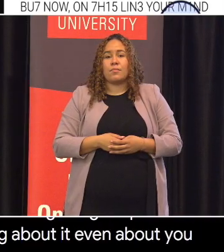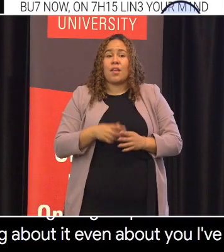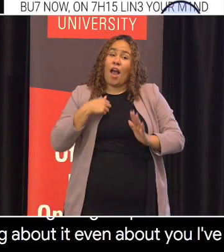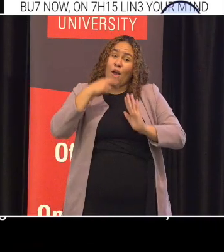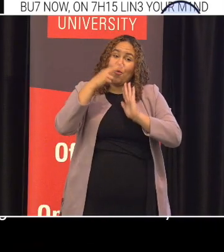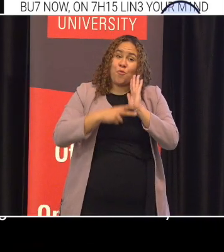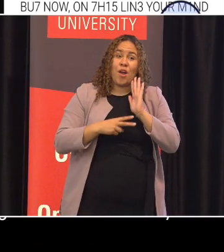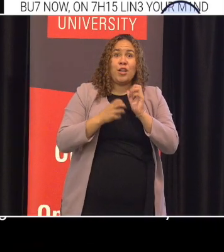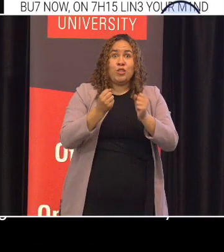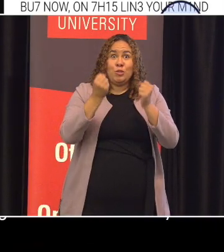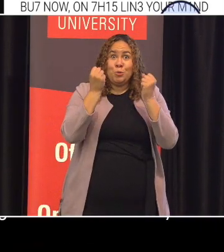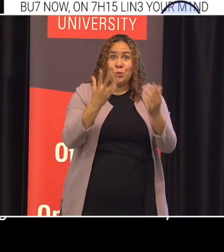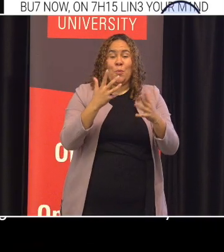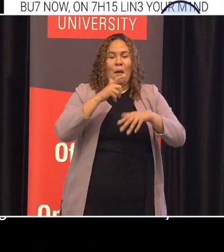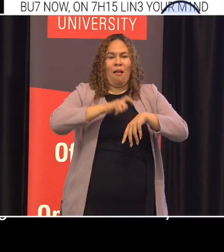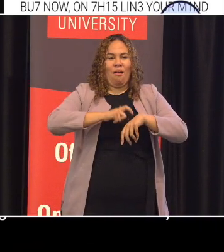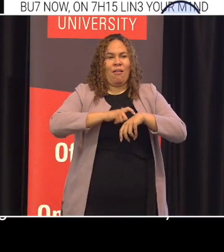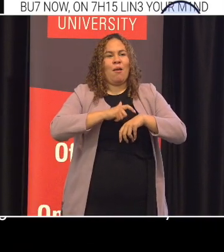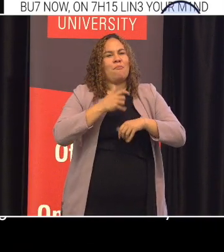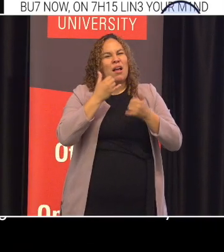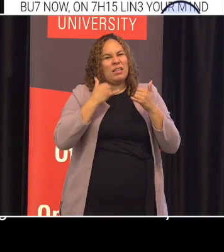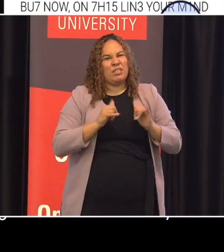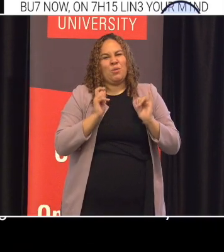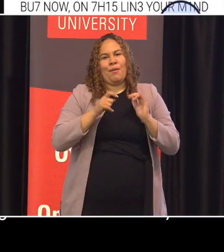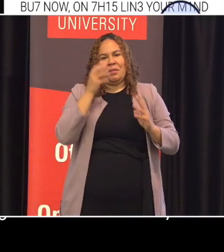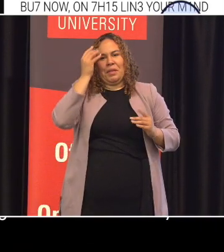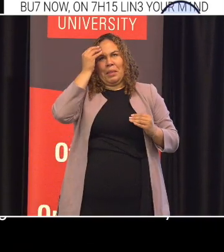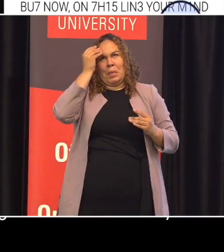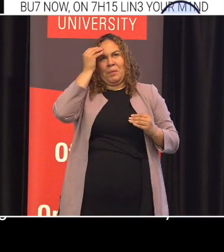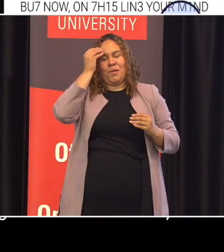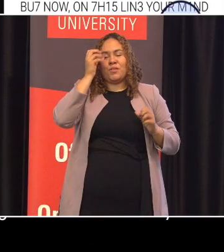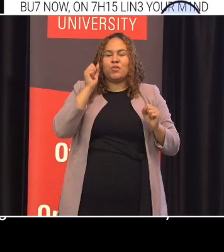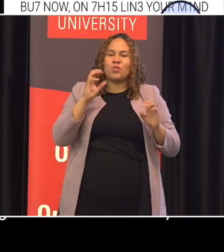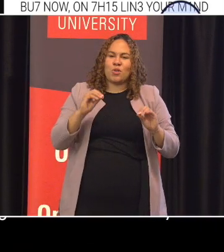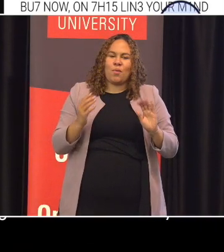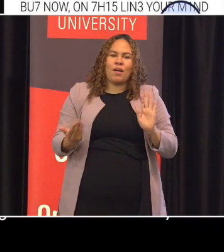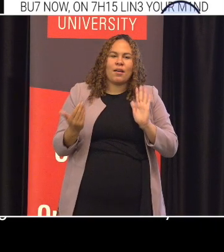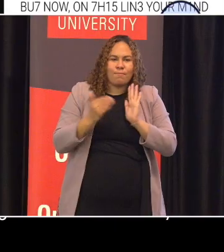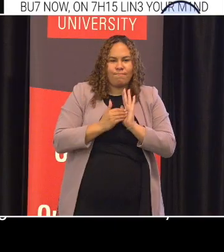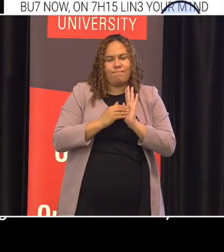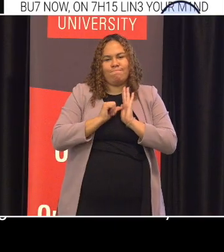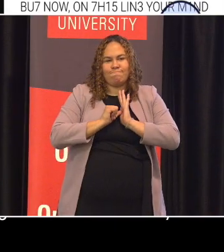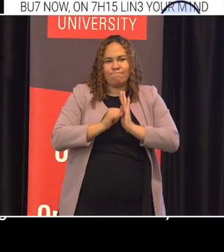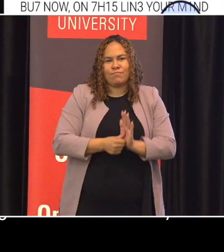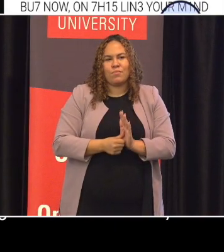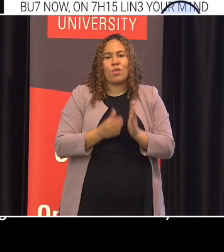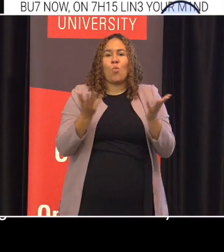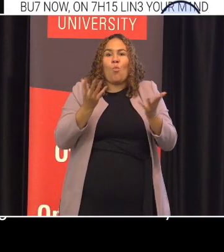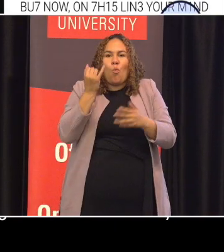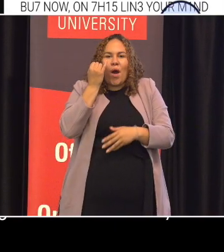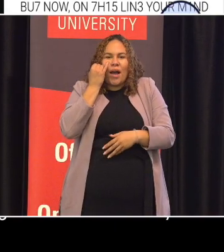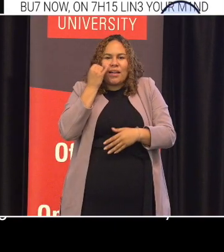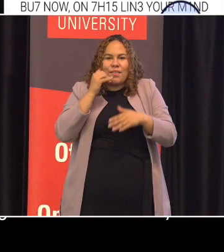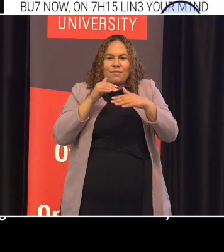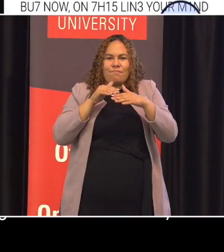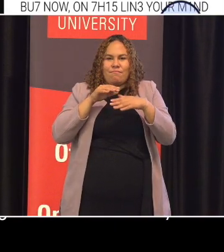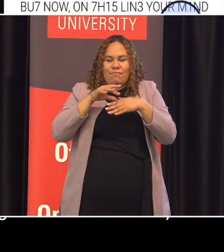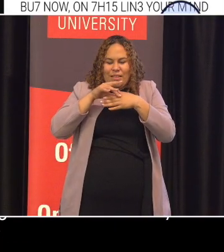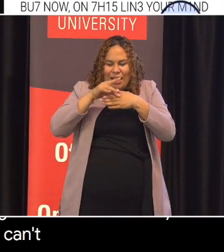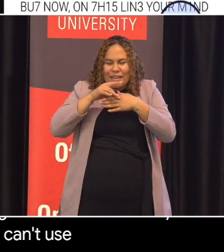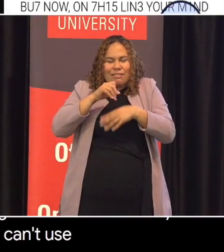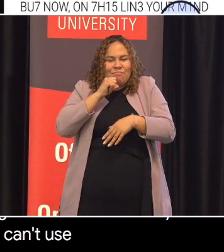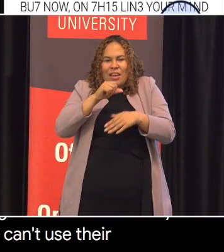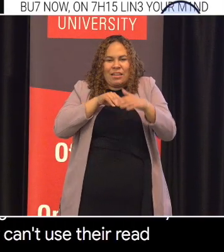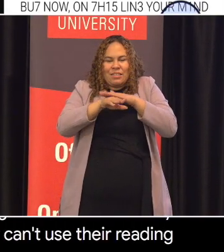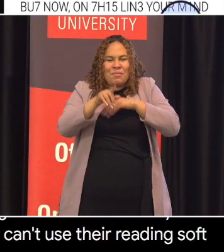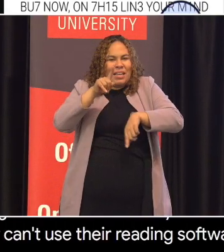that out loud over 100 times, and I still have to think about it. So again, what if the content isn't accessible so they can't use